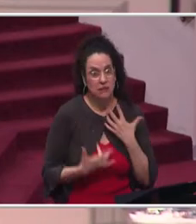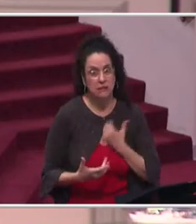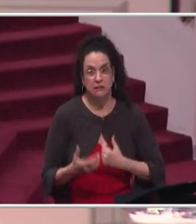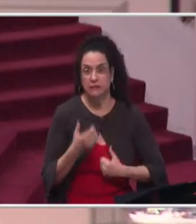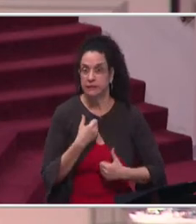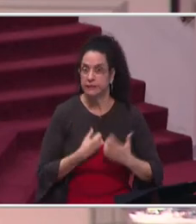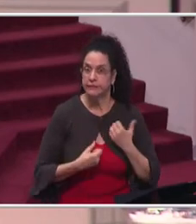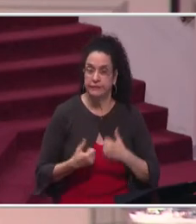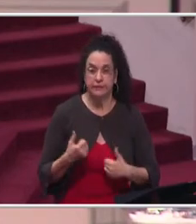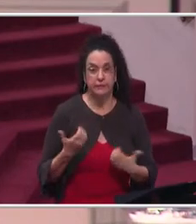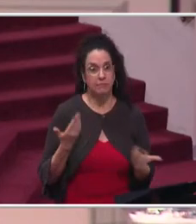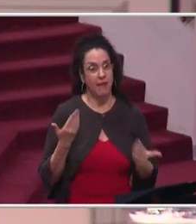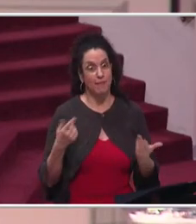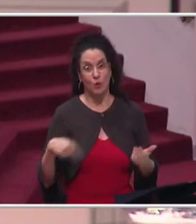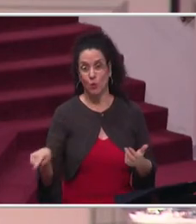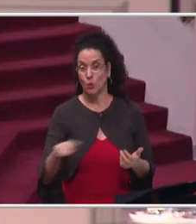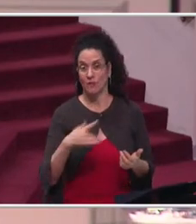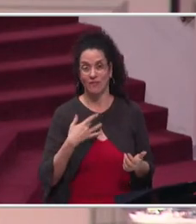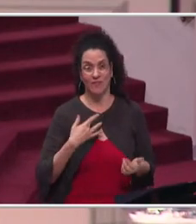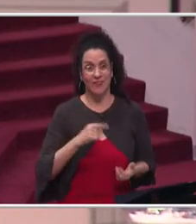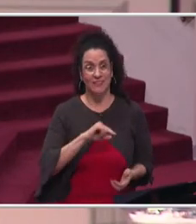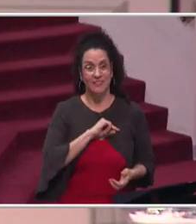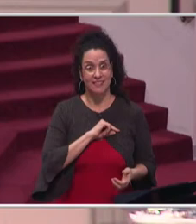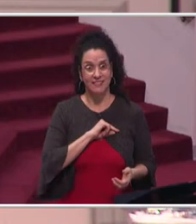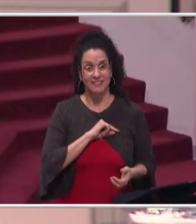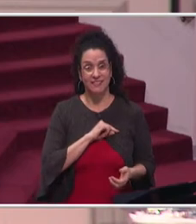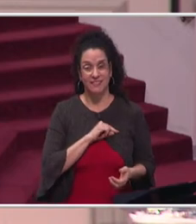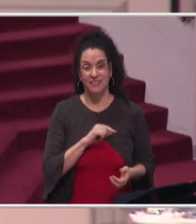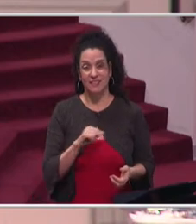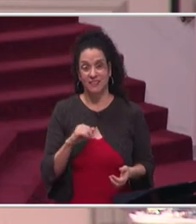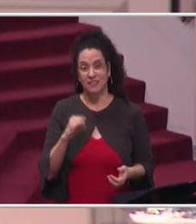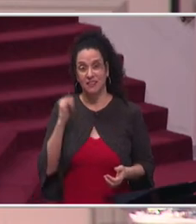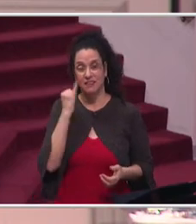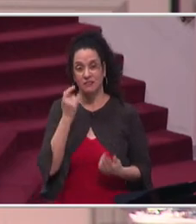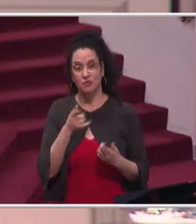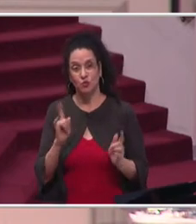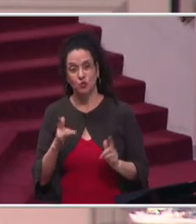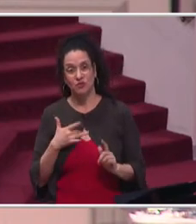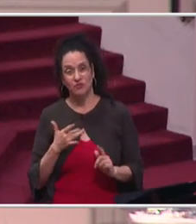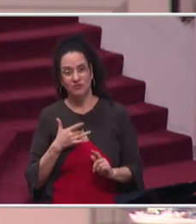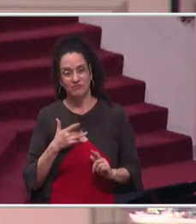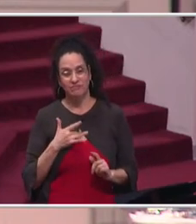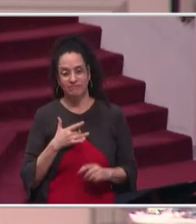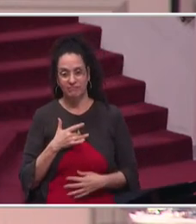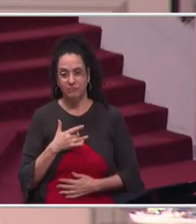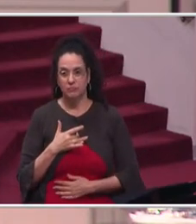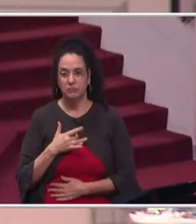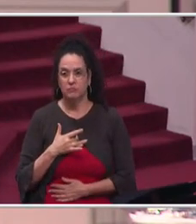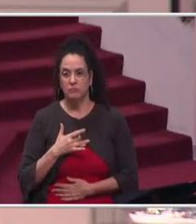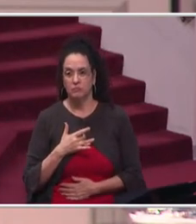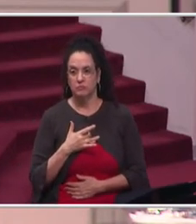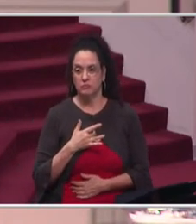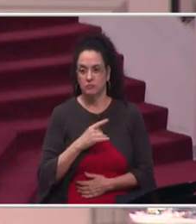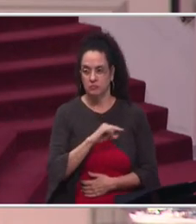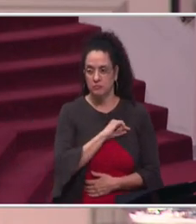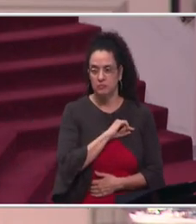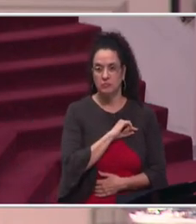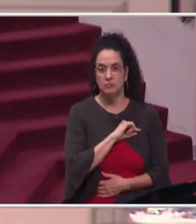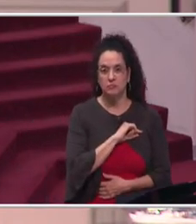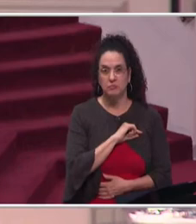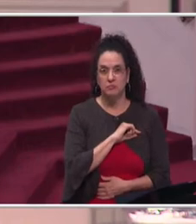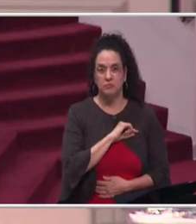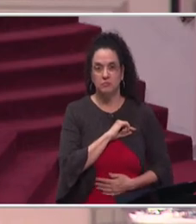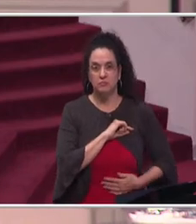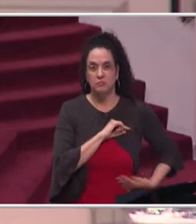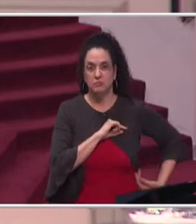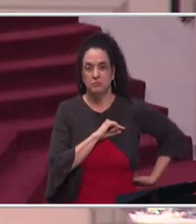of guilt. If you are dealing with and living with some degree of guilt,